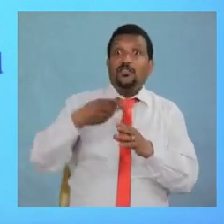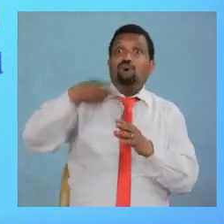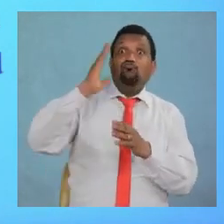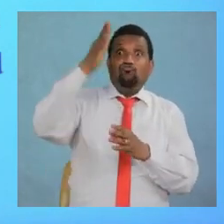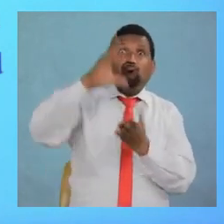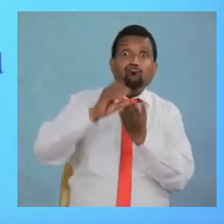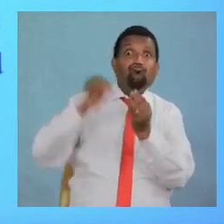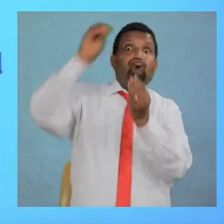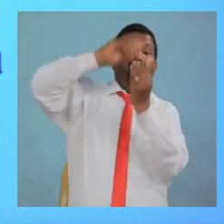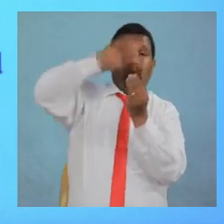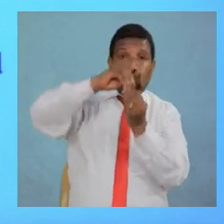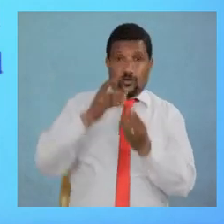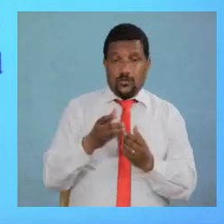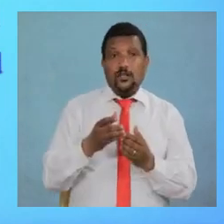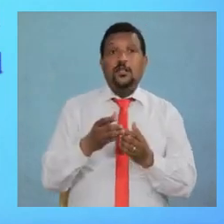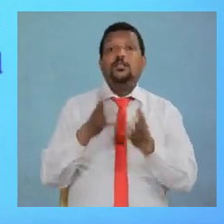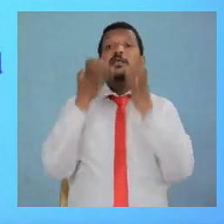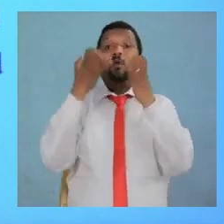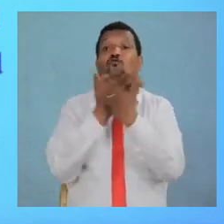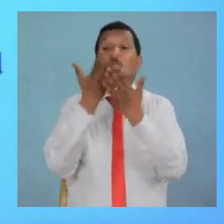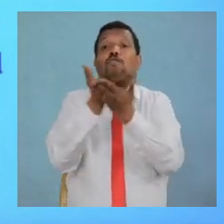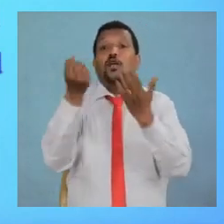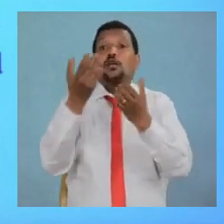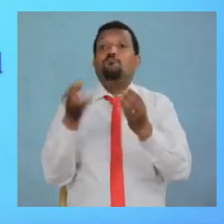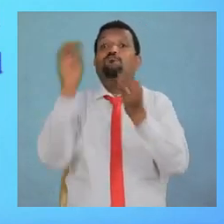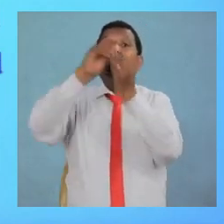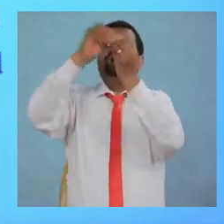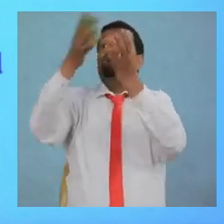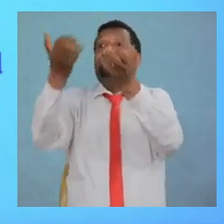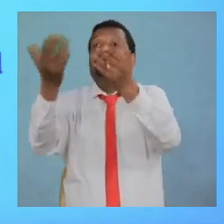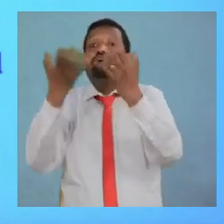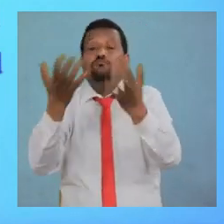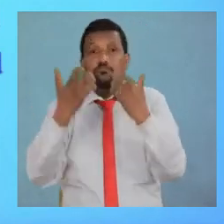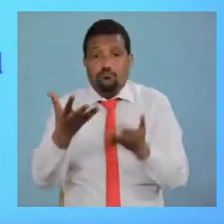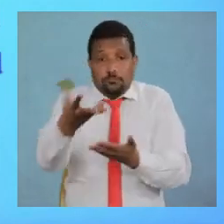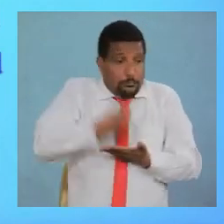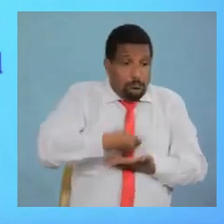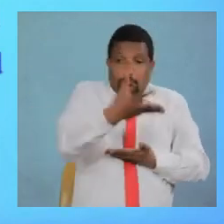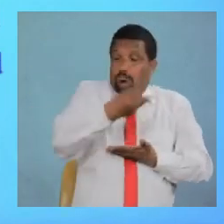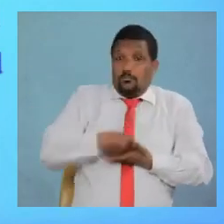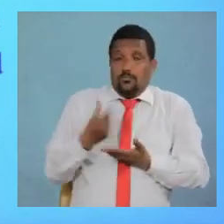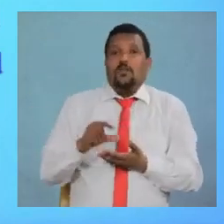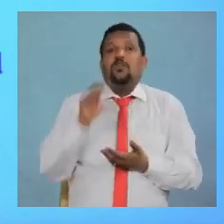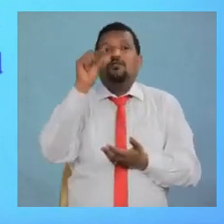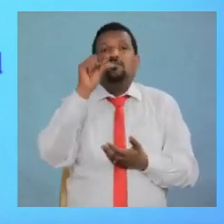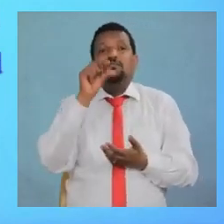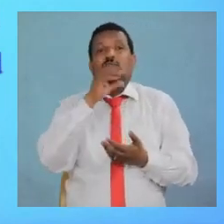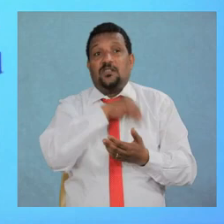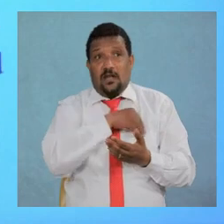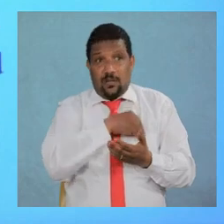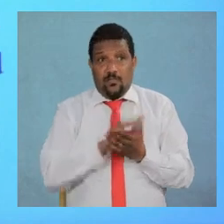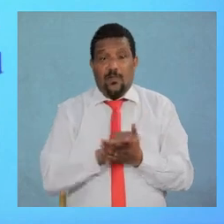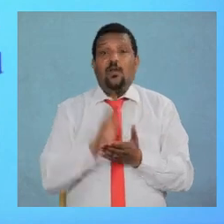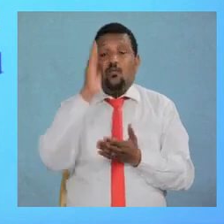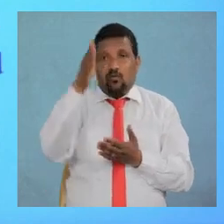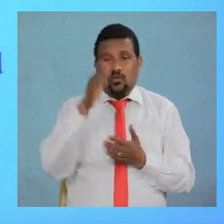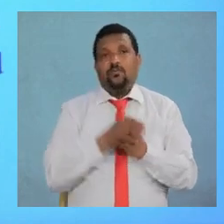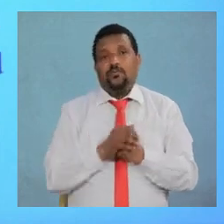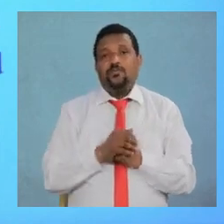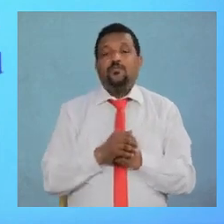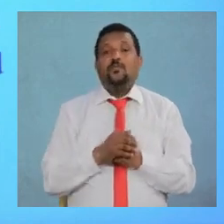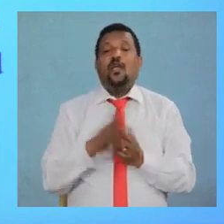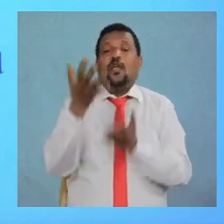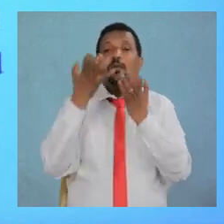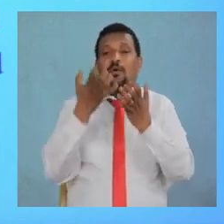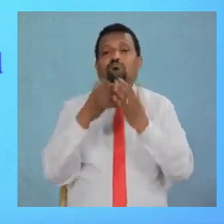the near future, then the demand for a commodity will increase, and if you expect lower income in the future, then the demand